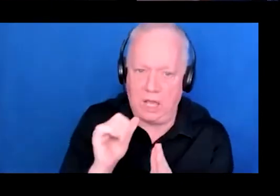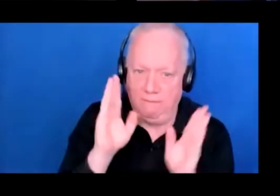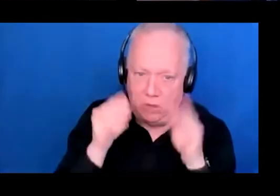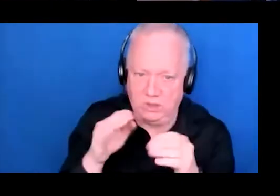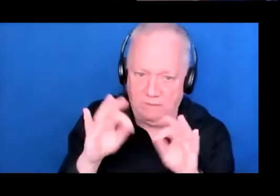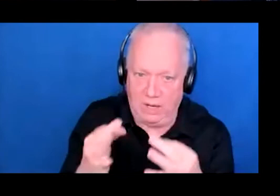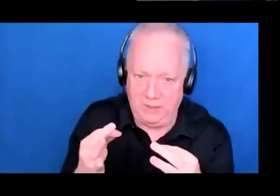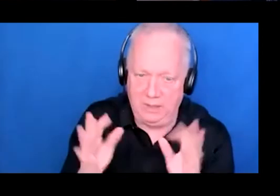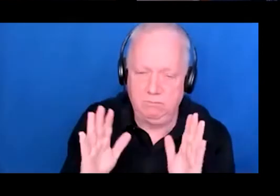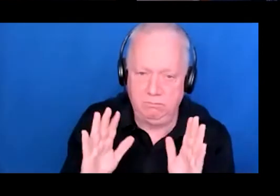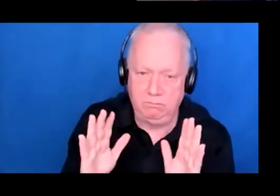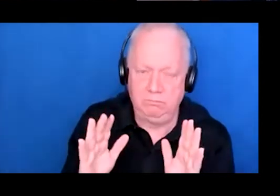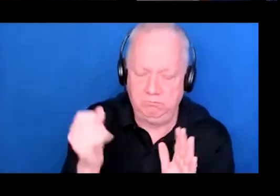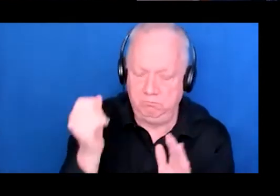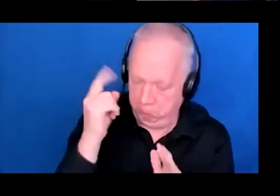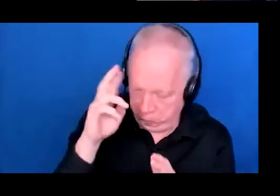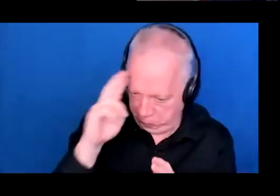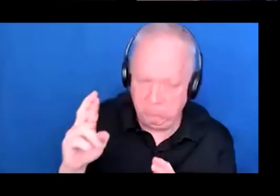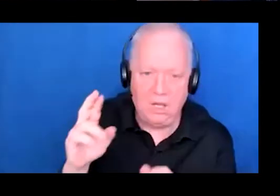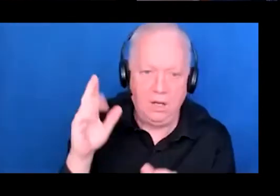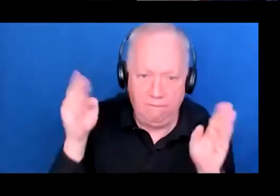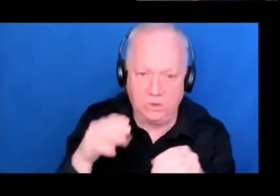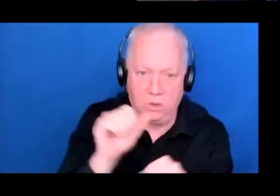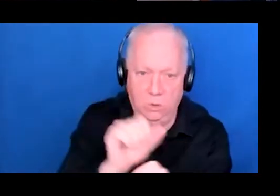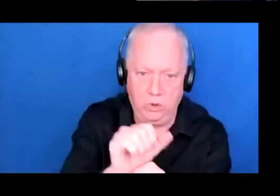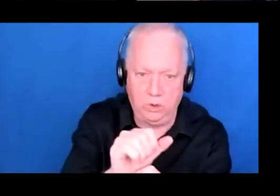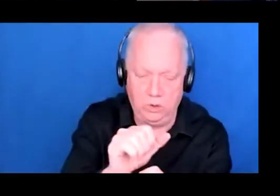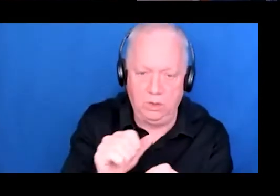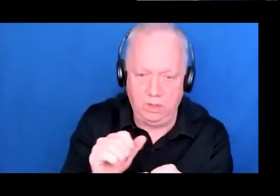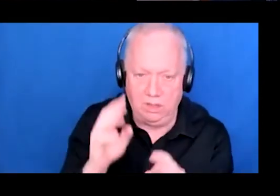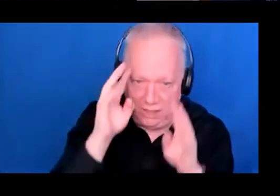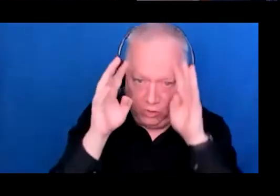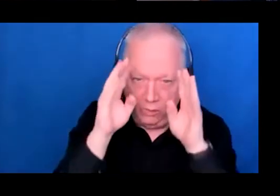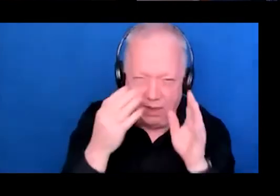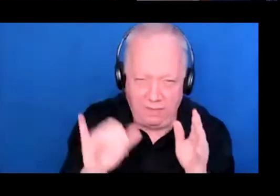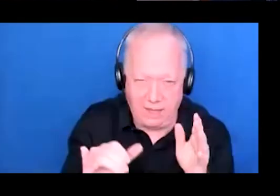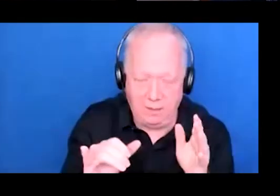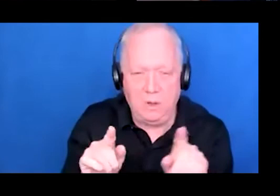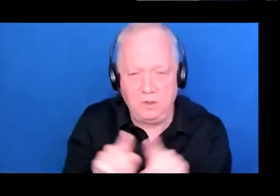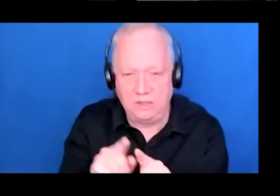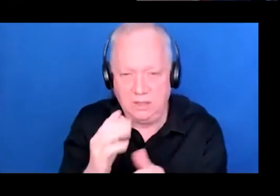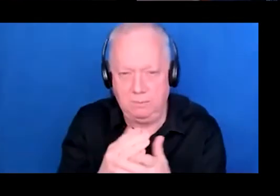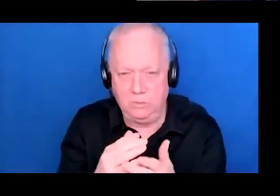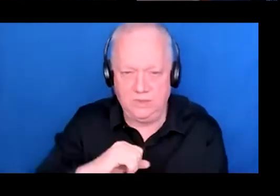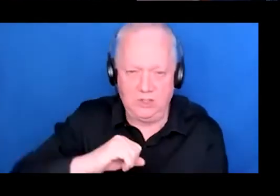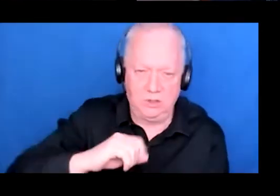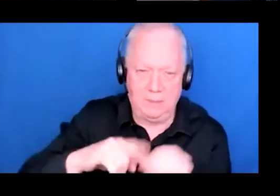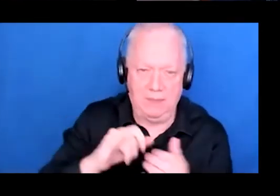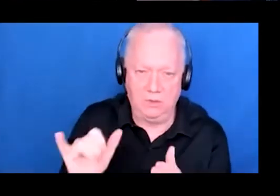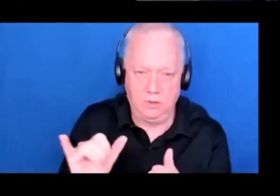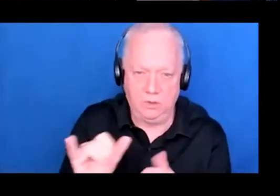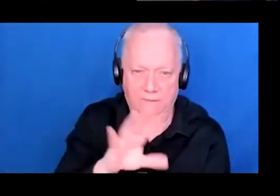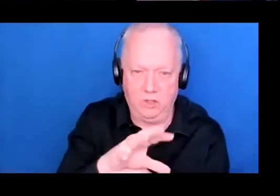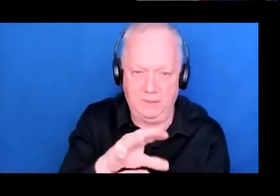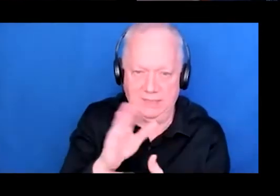on the family. So, you know, and focus on the work. So it was getting creative right. with things like that. But I also had some reservations about that filming